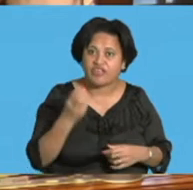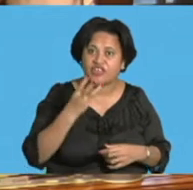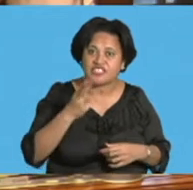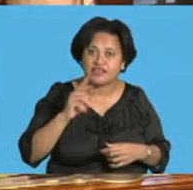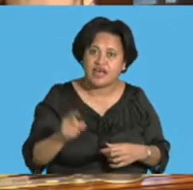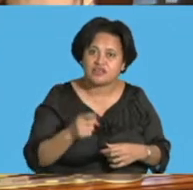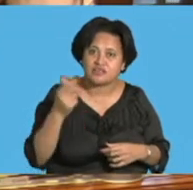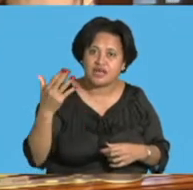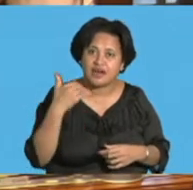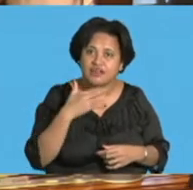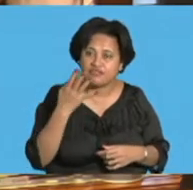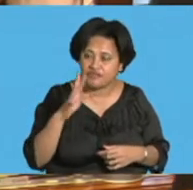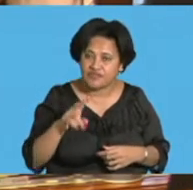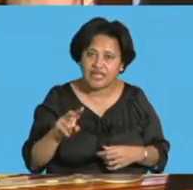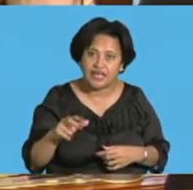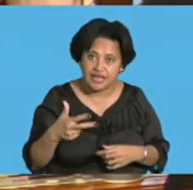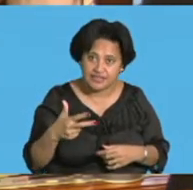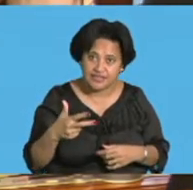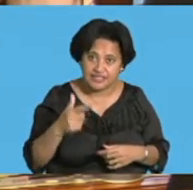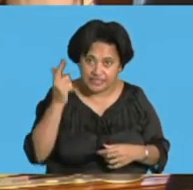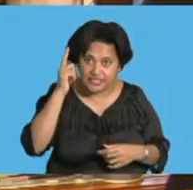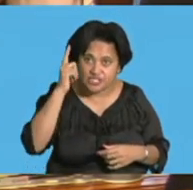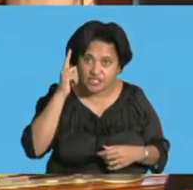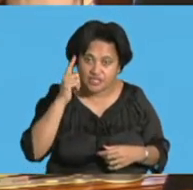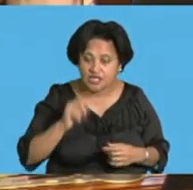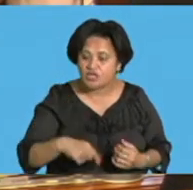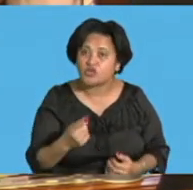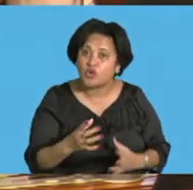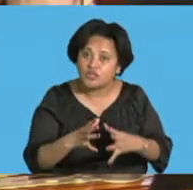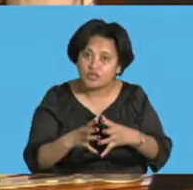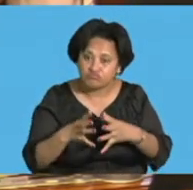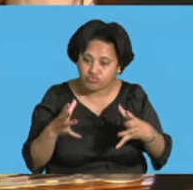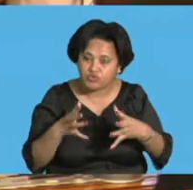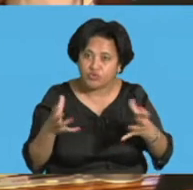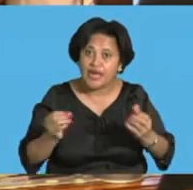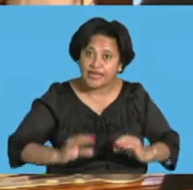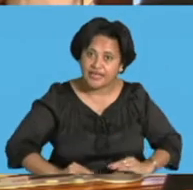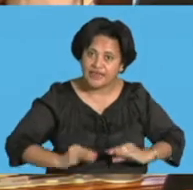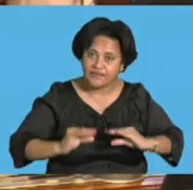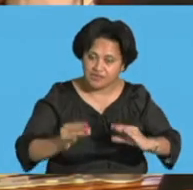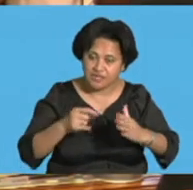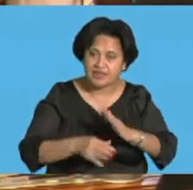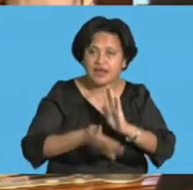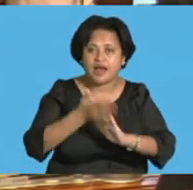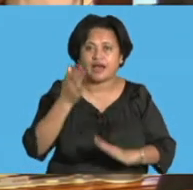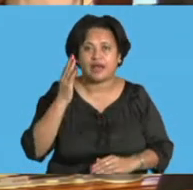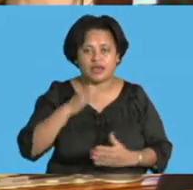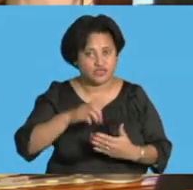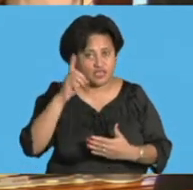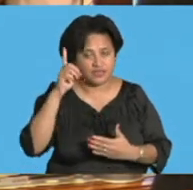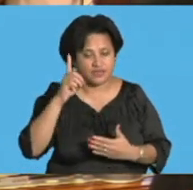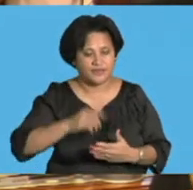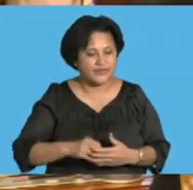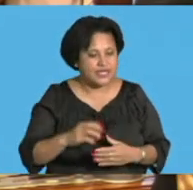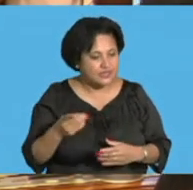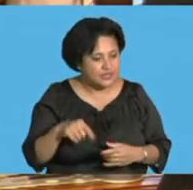13,589 to date. Mr. Speaker, said there has been continuous growth in the investment that this government has made in the higher education sector. Here too, this